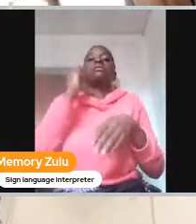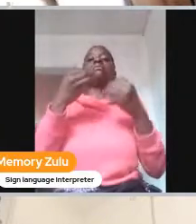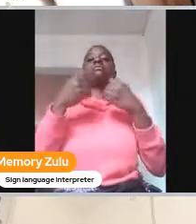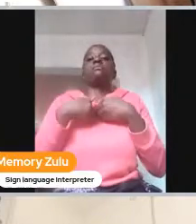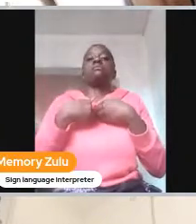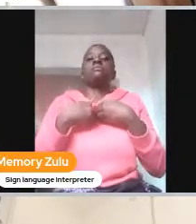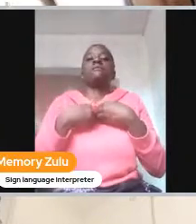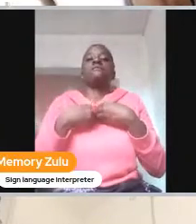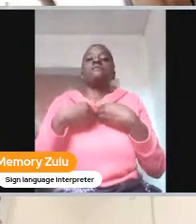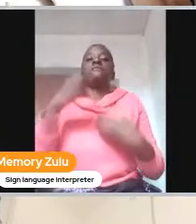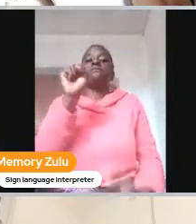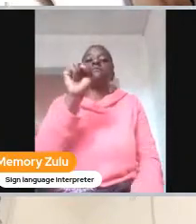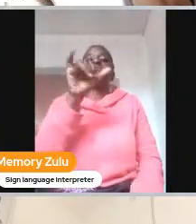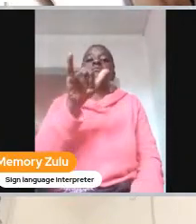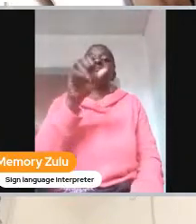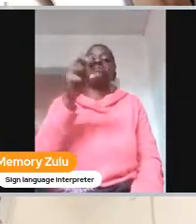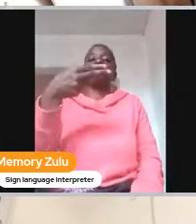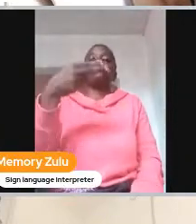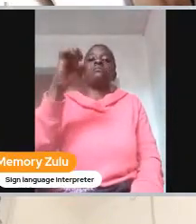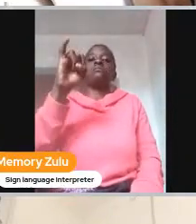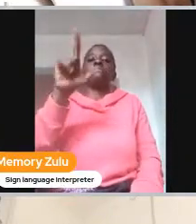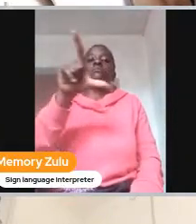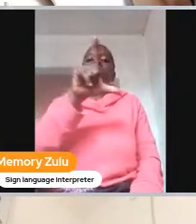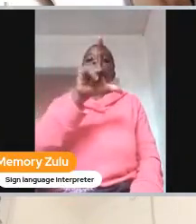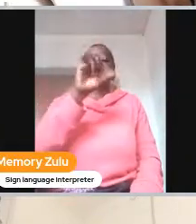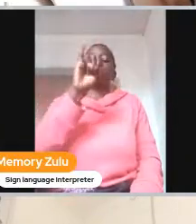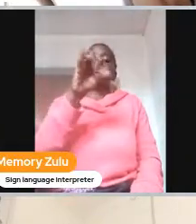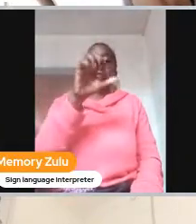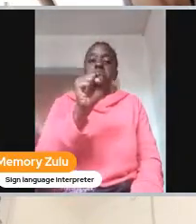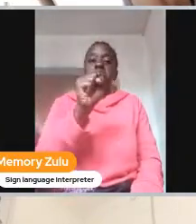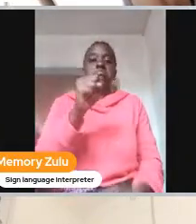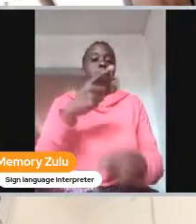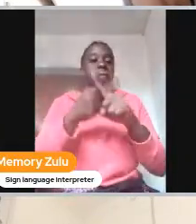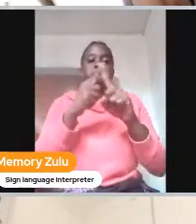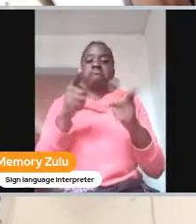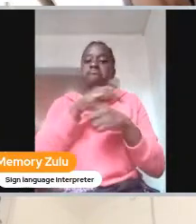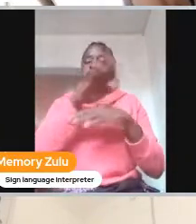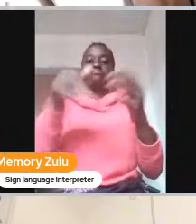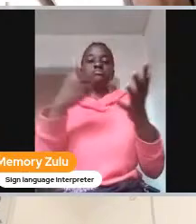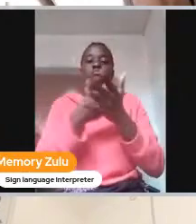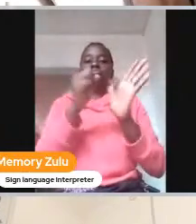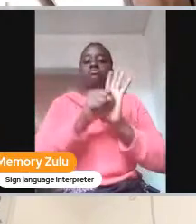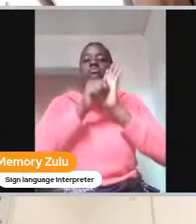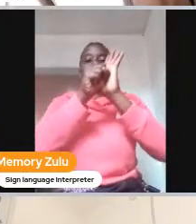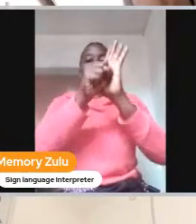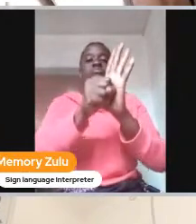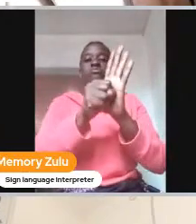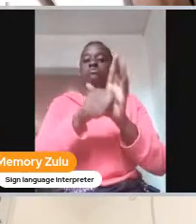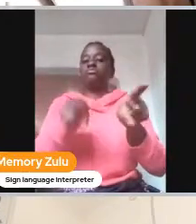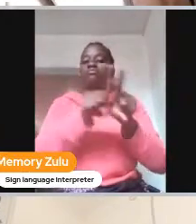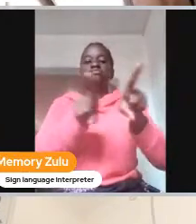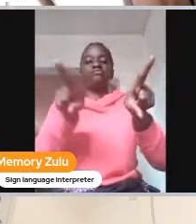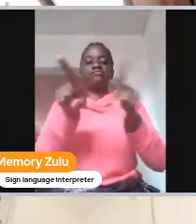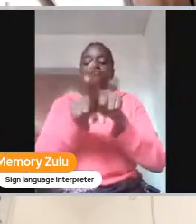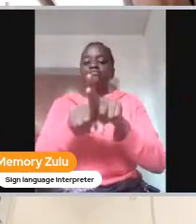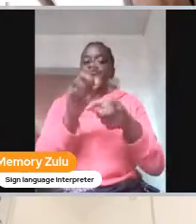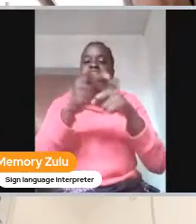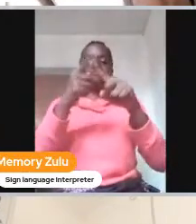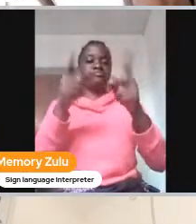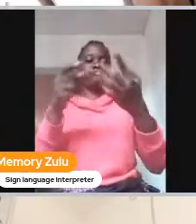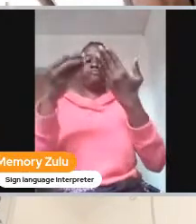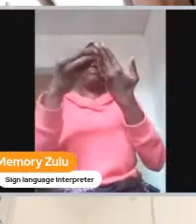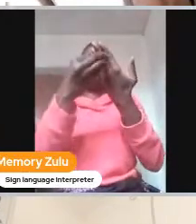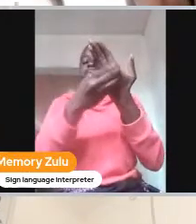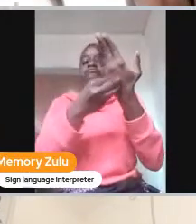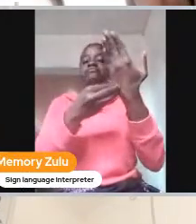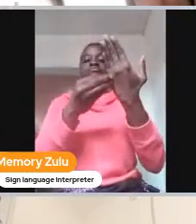Otherwise, the other symptoms like discharge, painful urination, they are common. But a pimple like ulcer will be able to tell us that